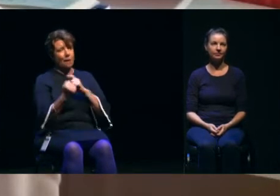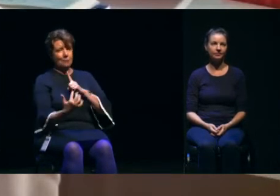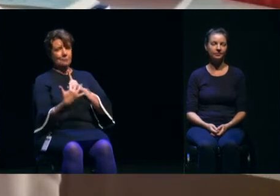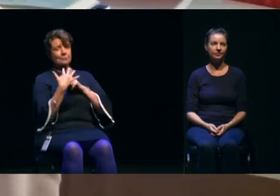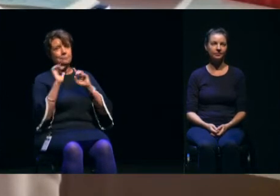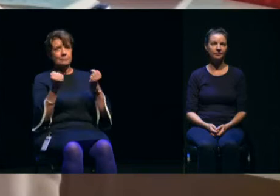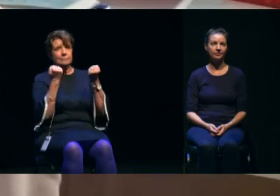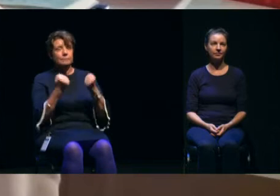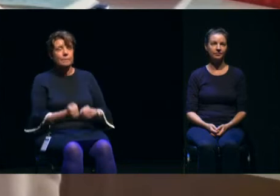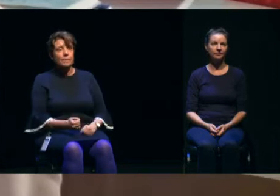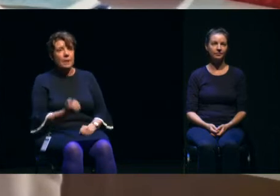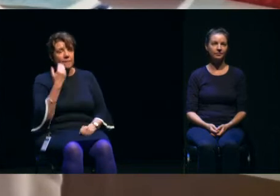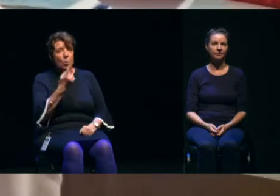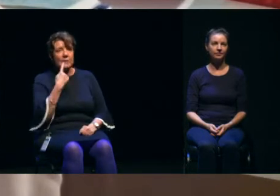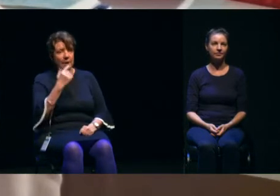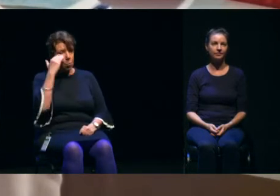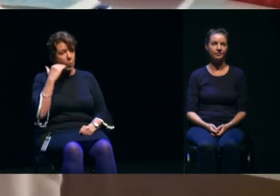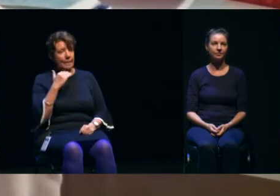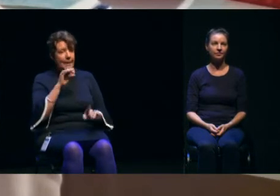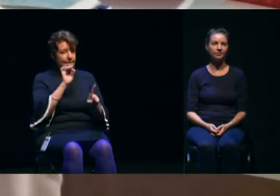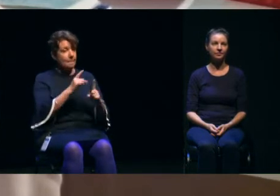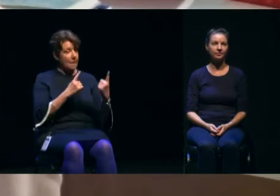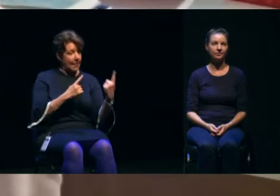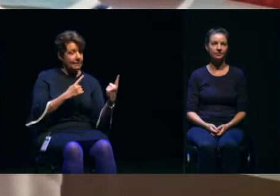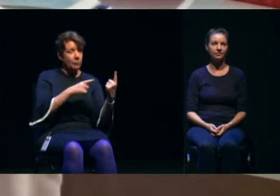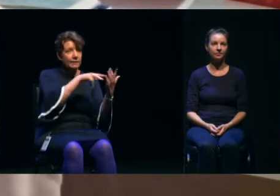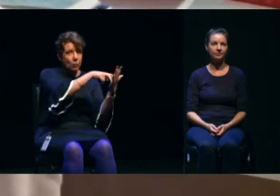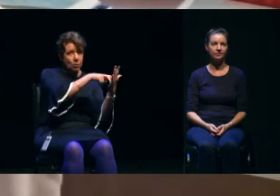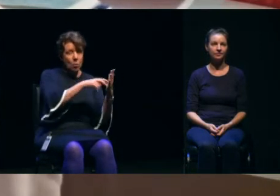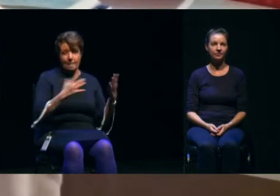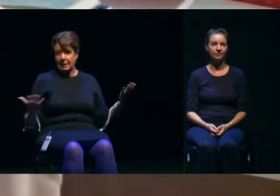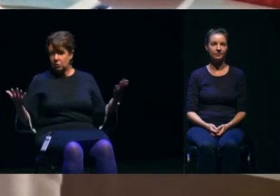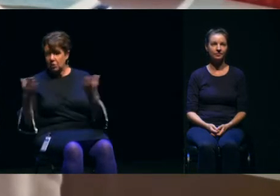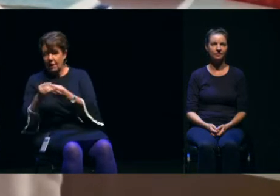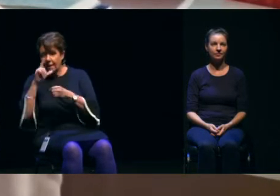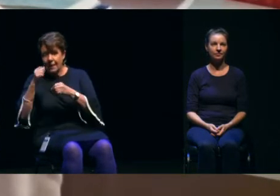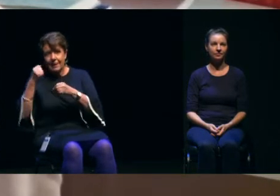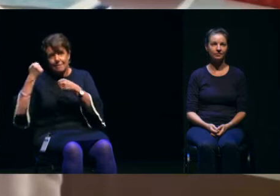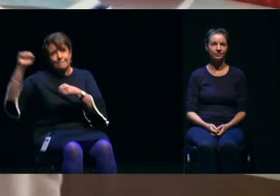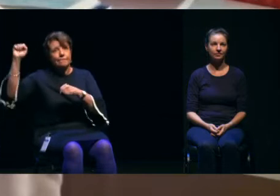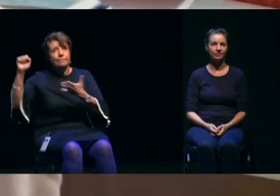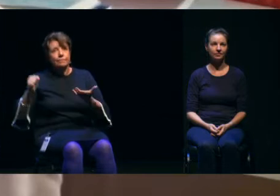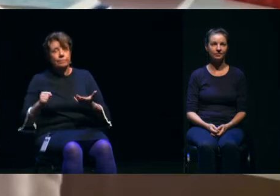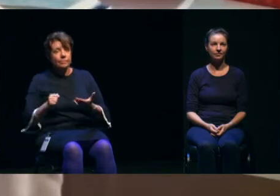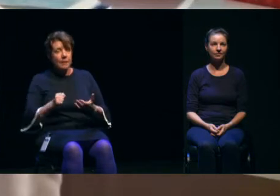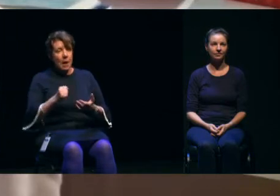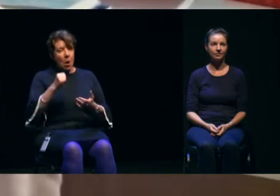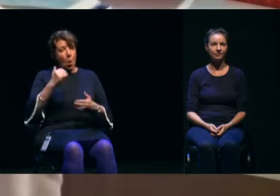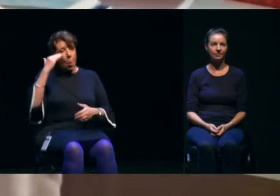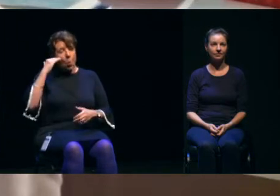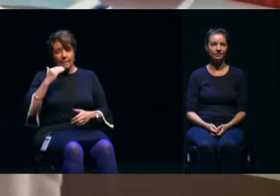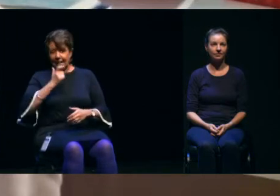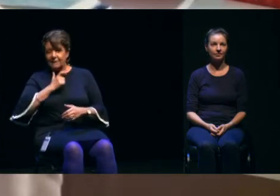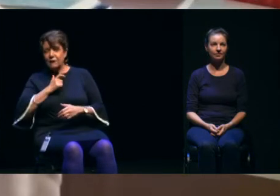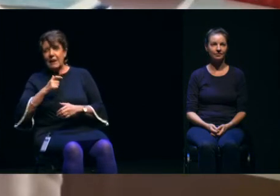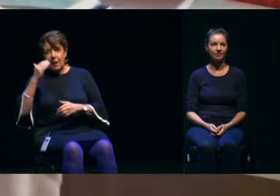said that women alone are vulnerable. Women together are invincible. Men fear women together